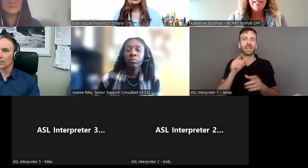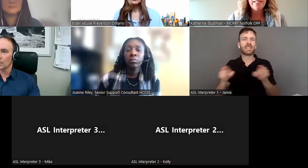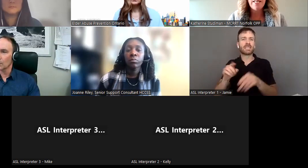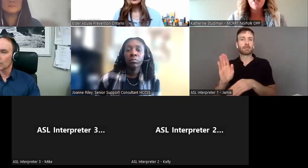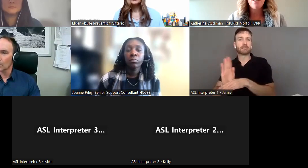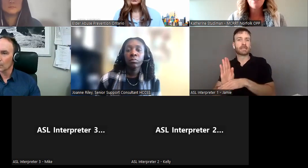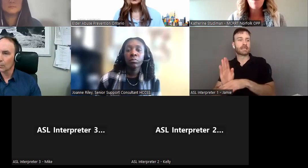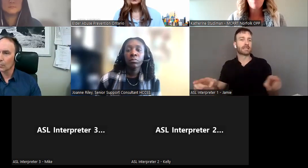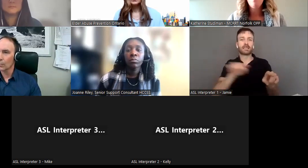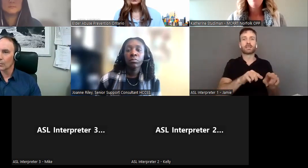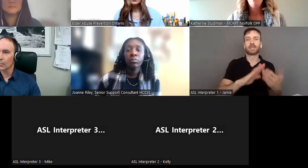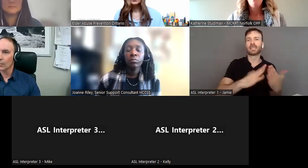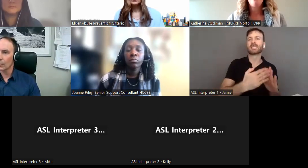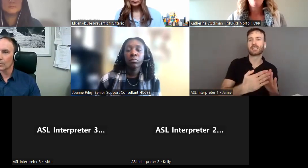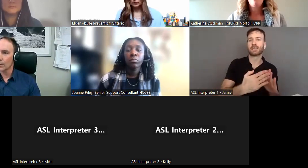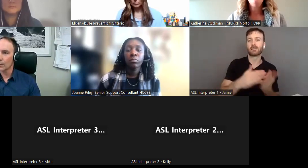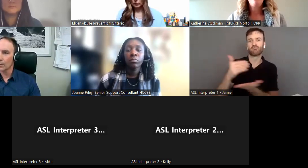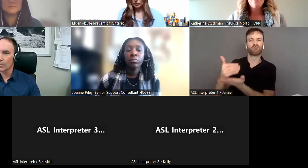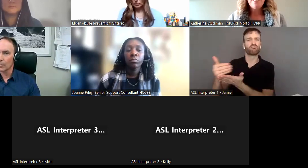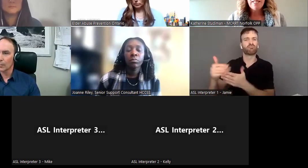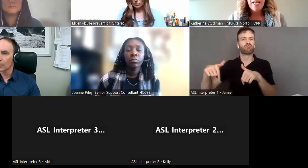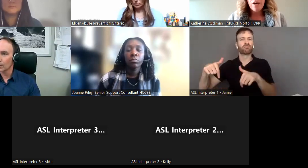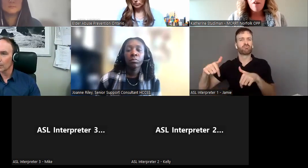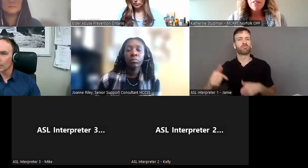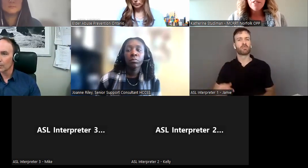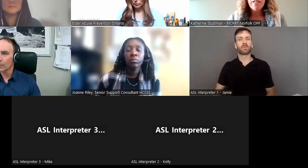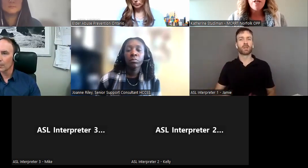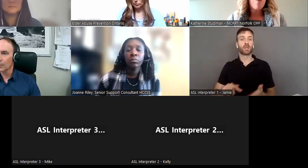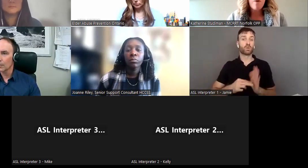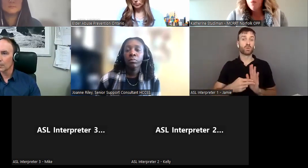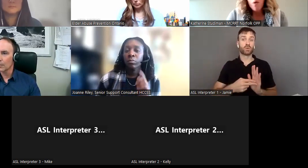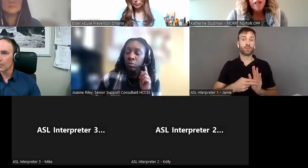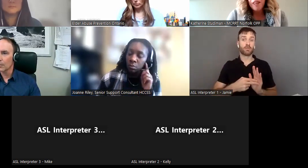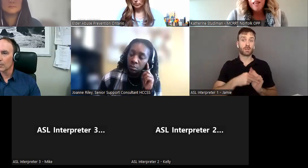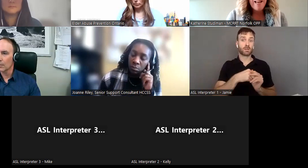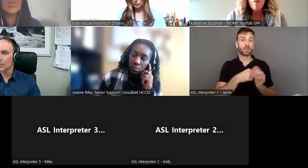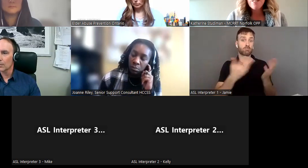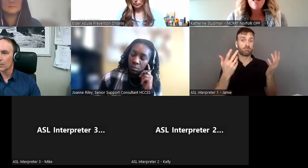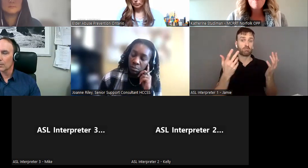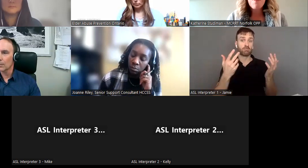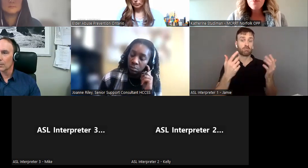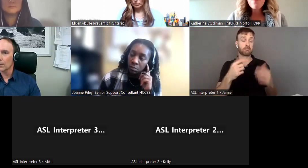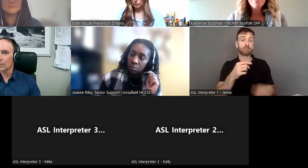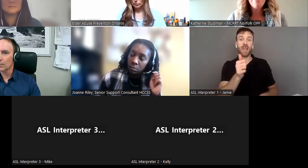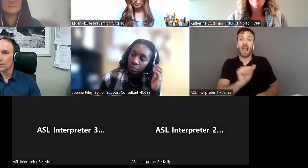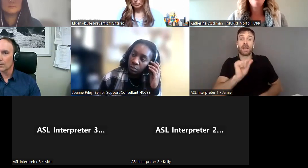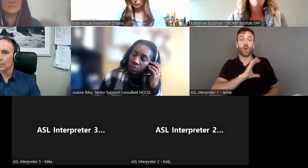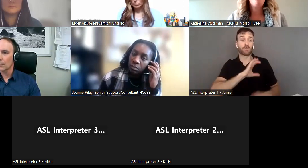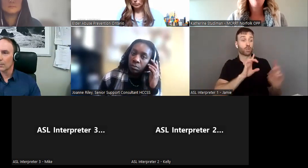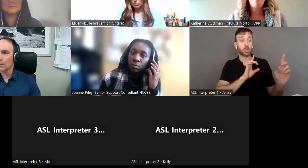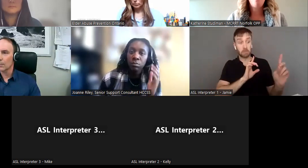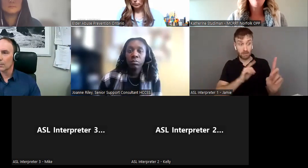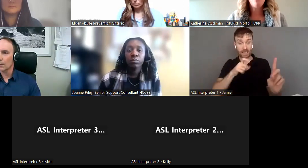a city center. So we're not with a designated officer each day. We could be with any officer,